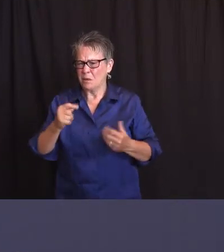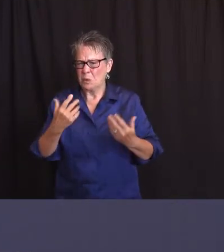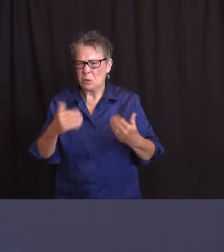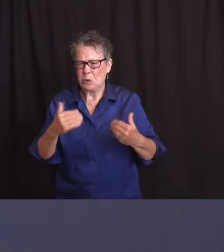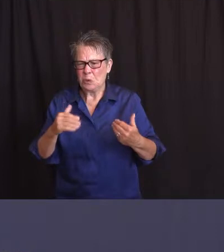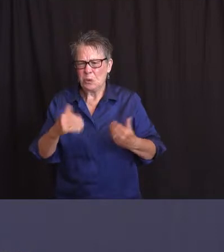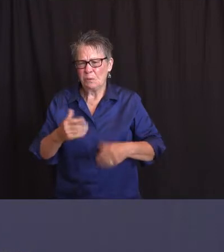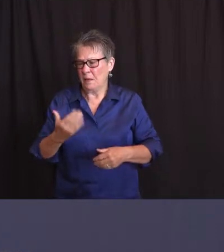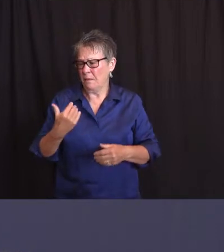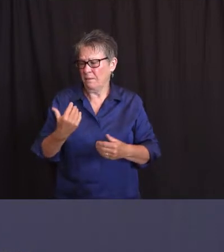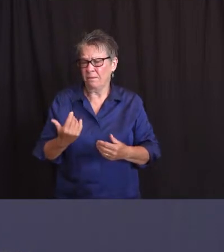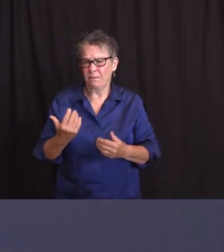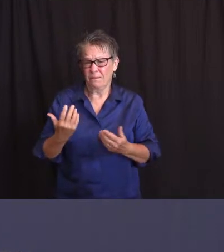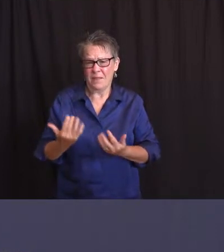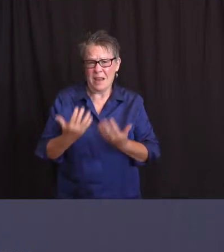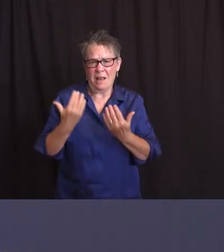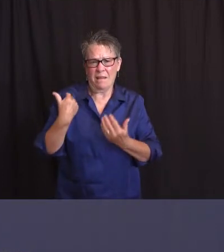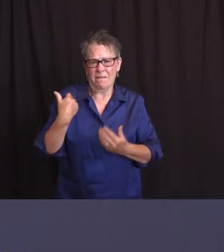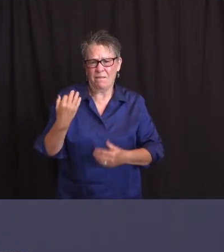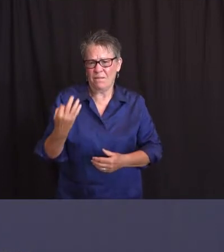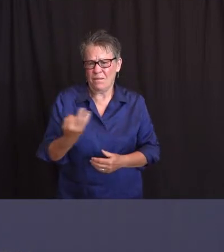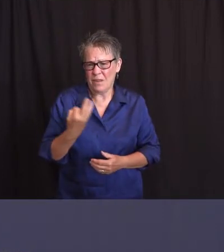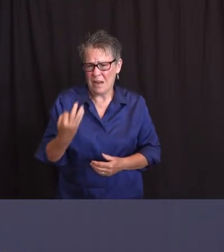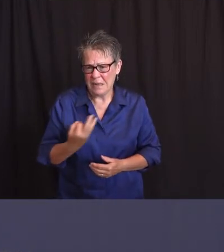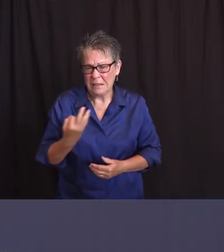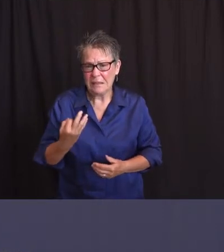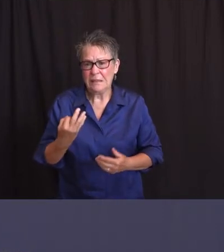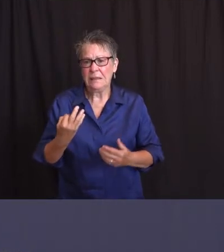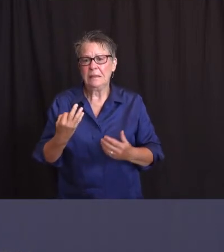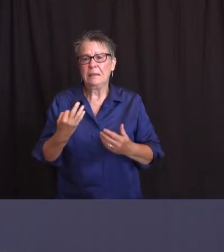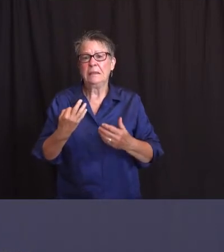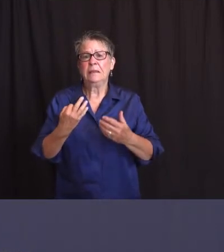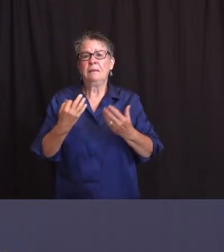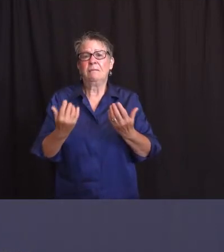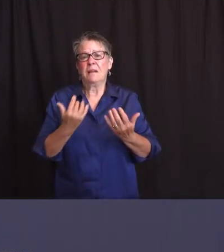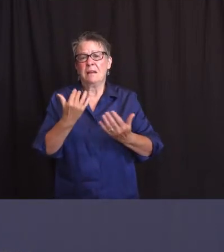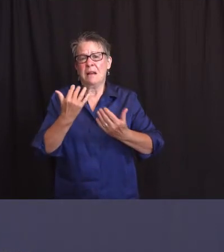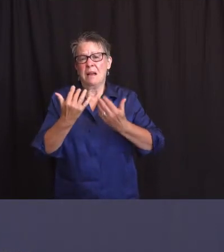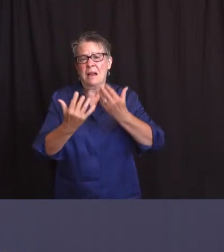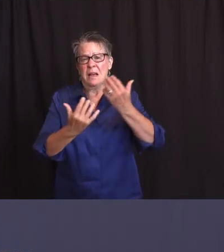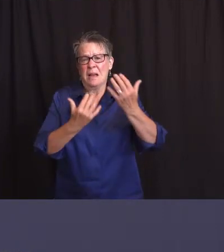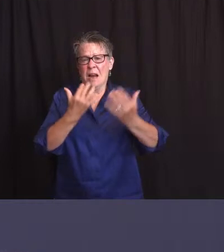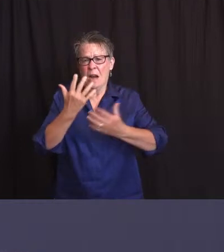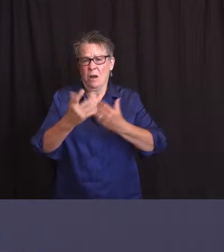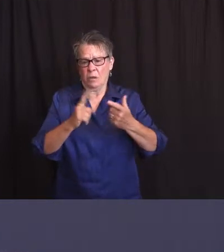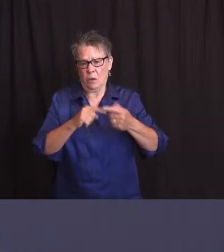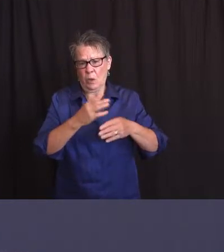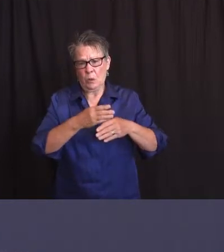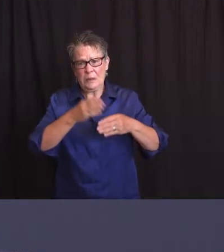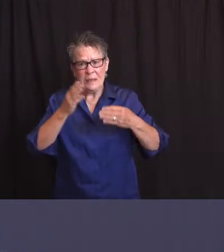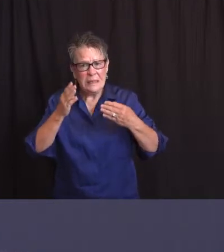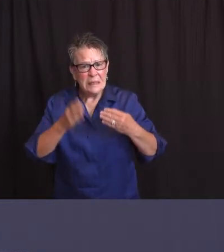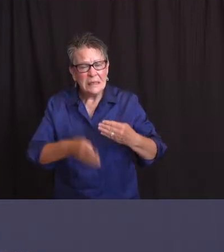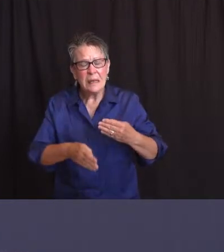for any casualties, and thank God there were none, which is extraordinary.